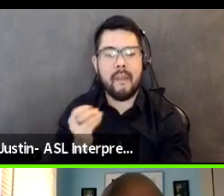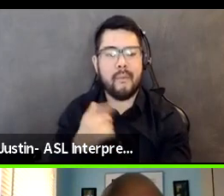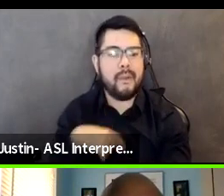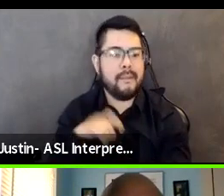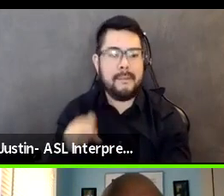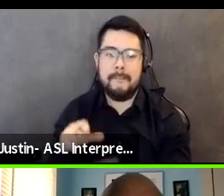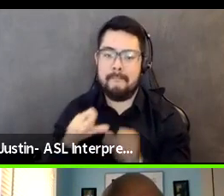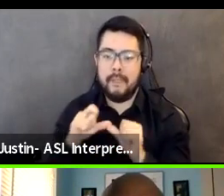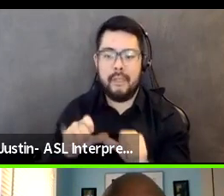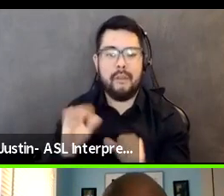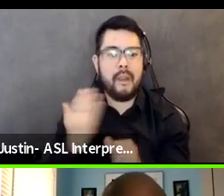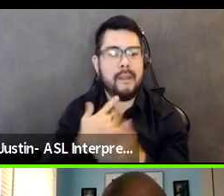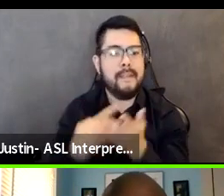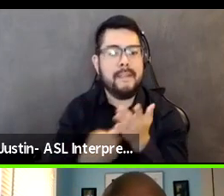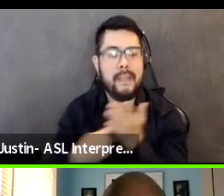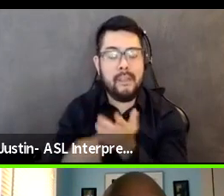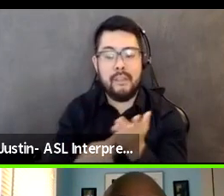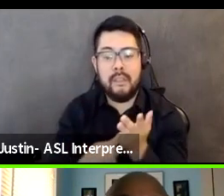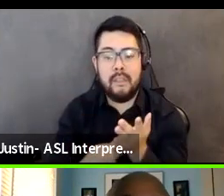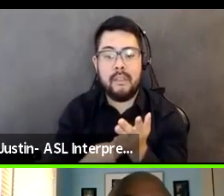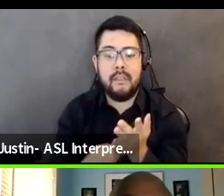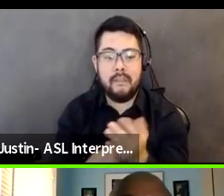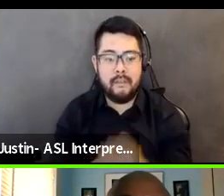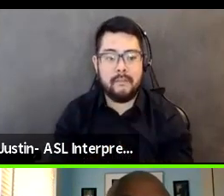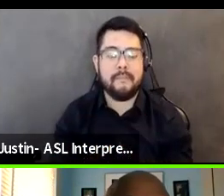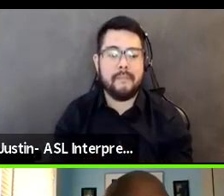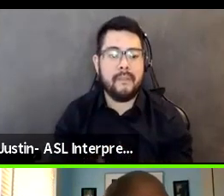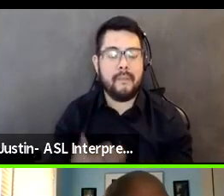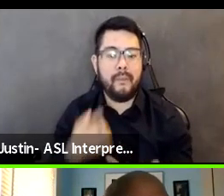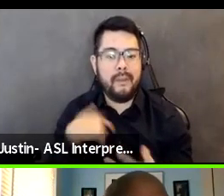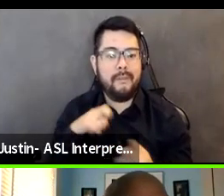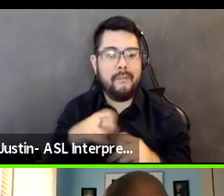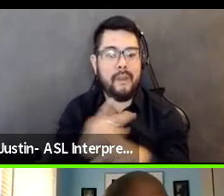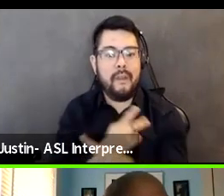having those conversations but in a very respectful manner